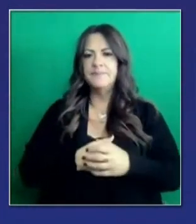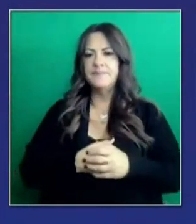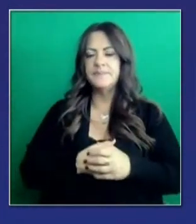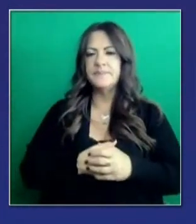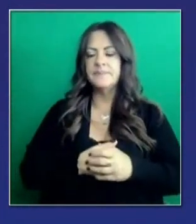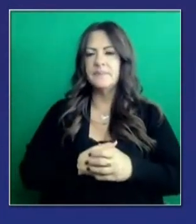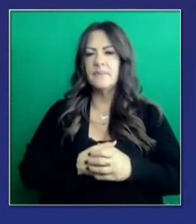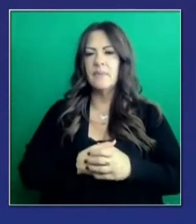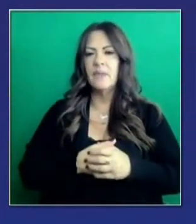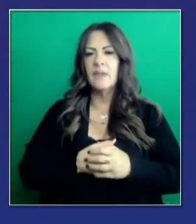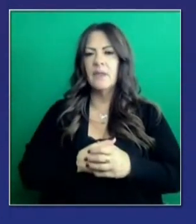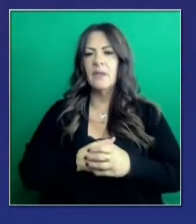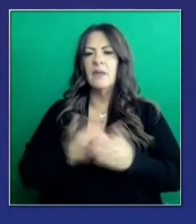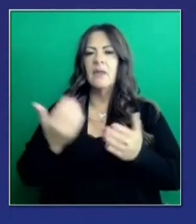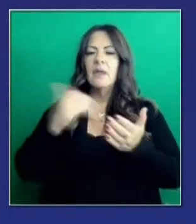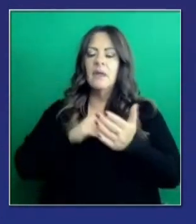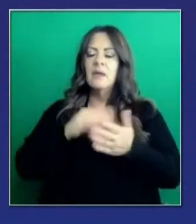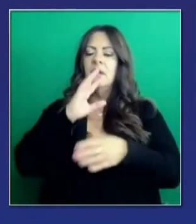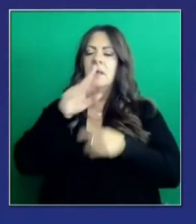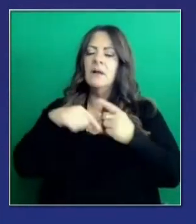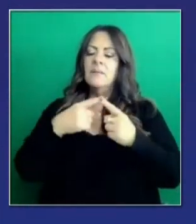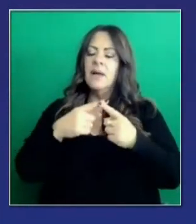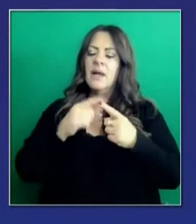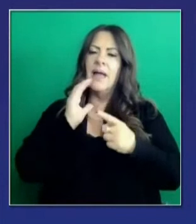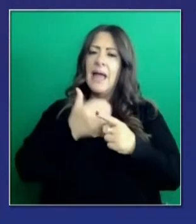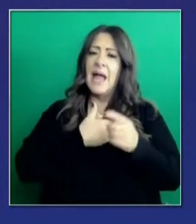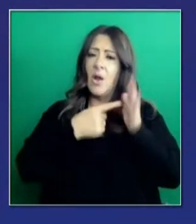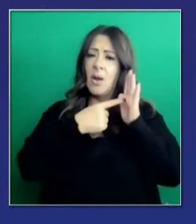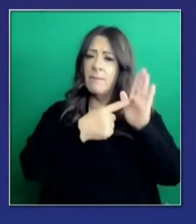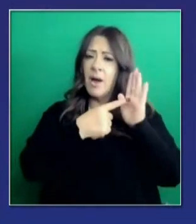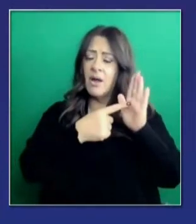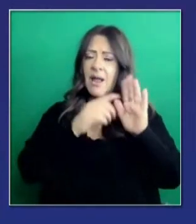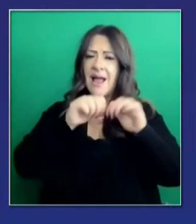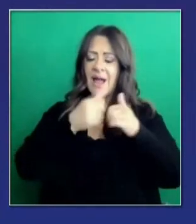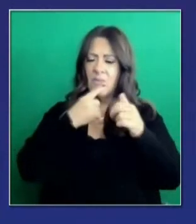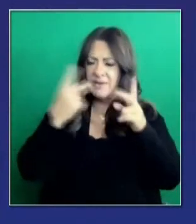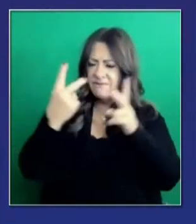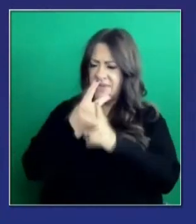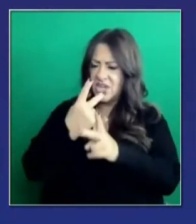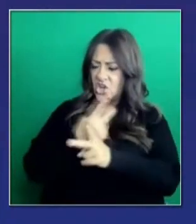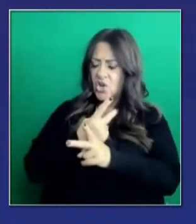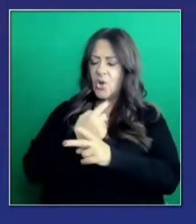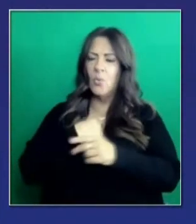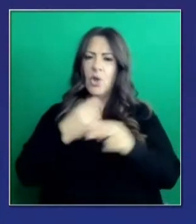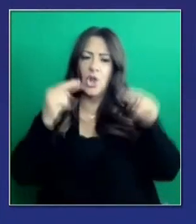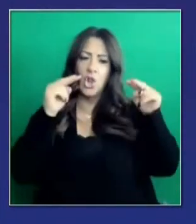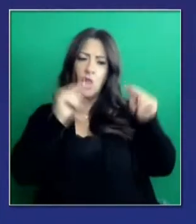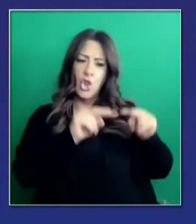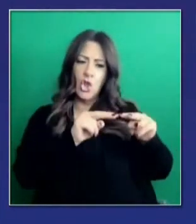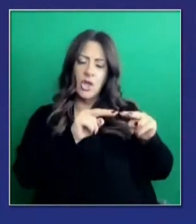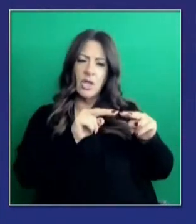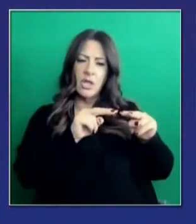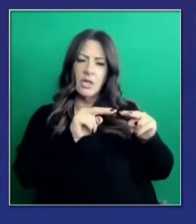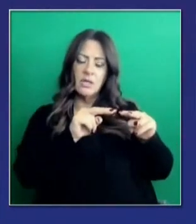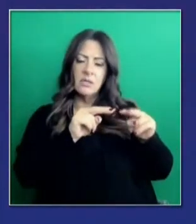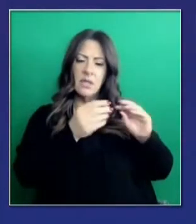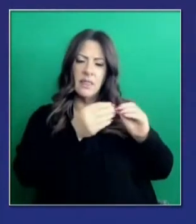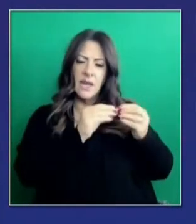blueprint and the model or the calculations that we look at with the blueprint and moving tiers are actually